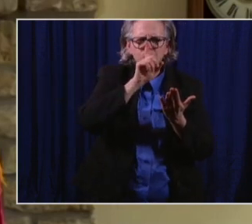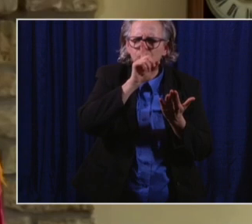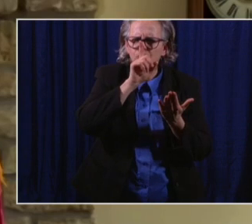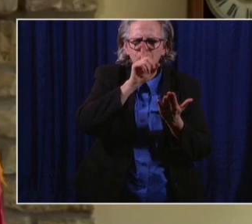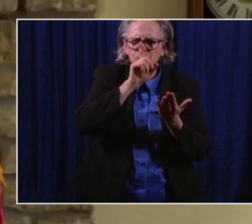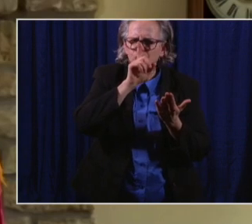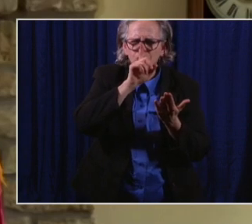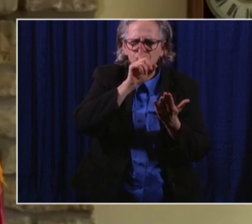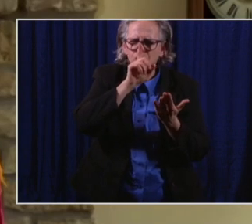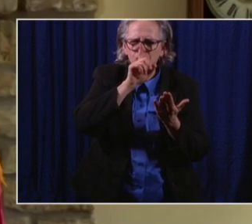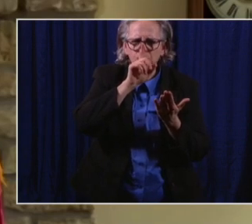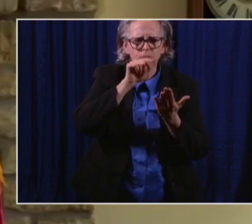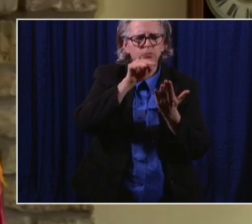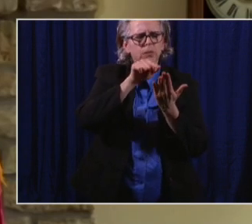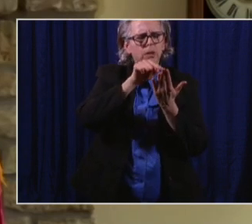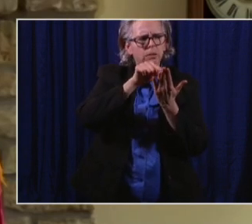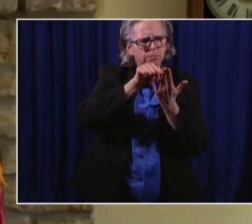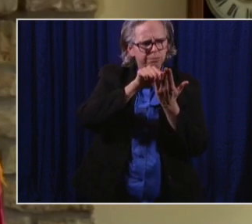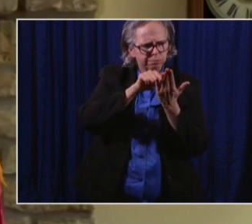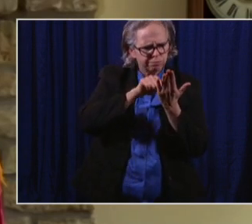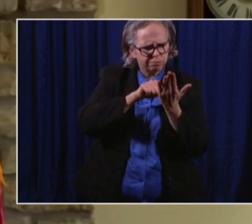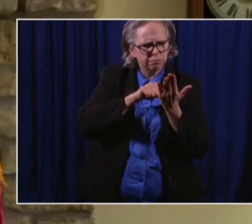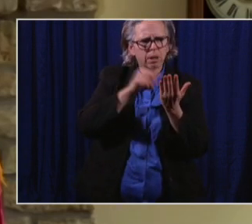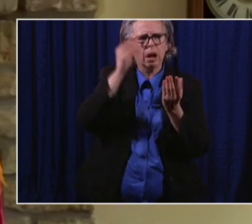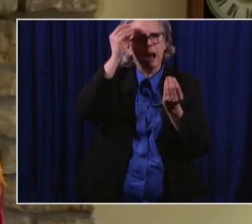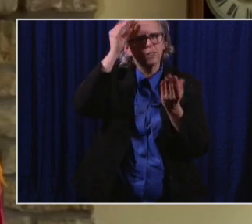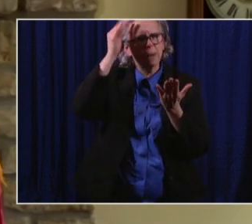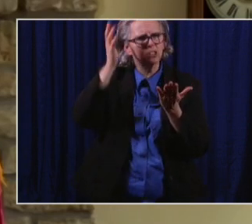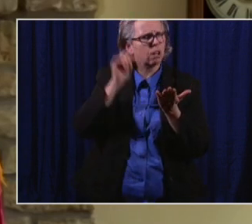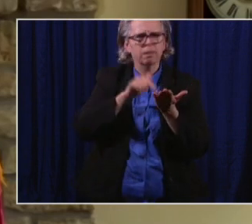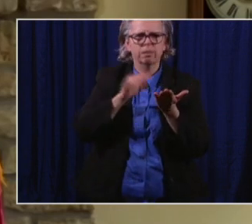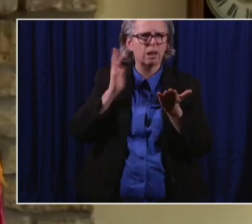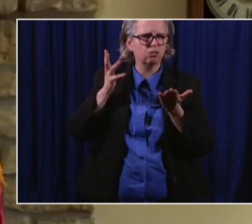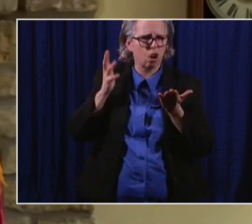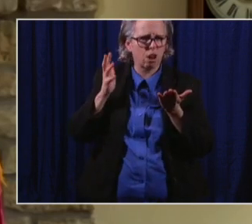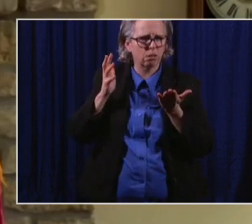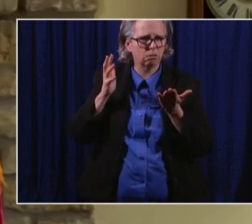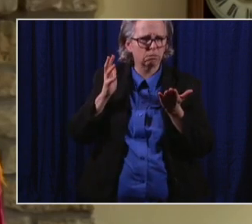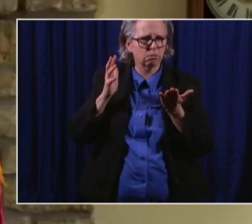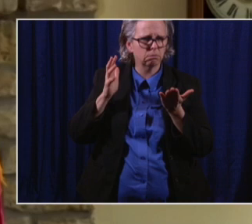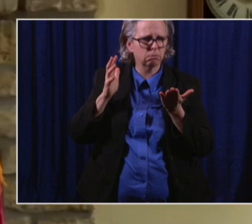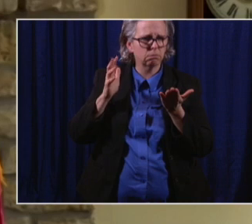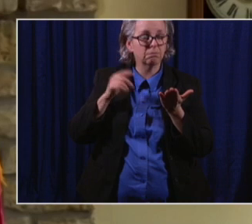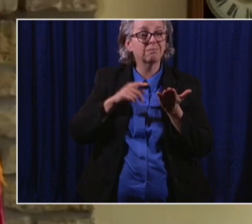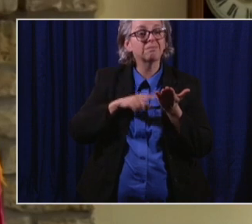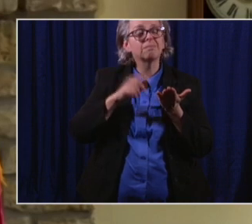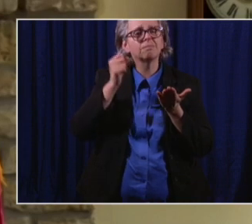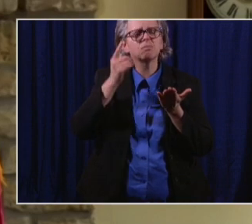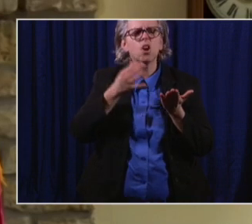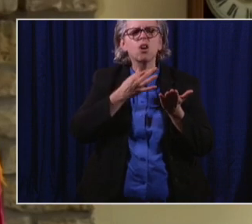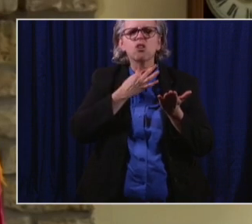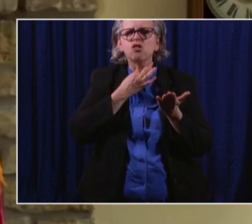some additional information. We are looking at how to use these tests. As you know,